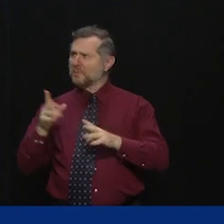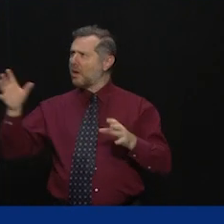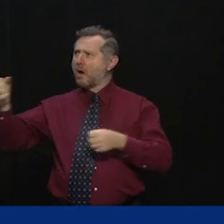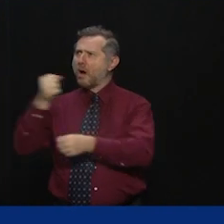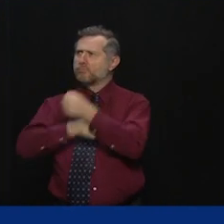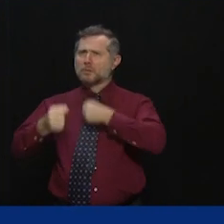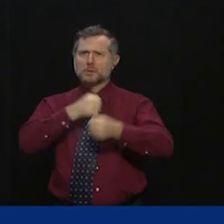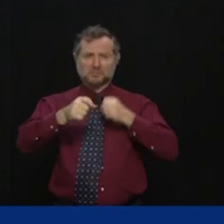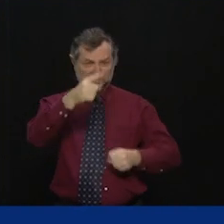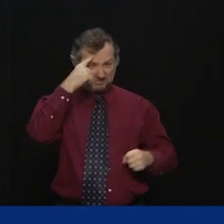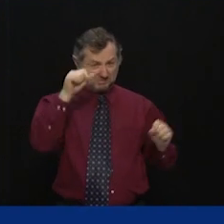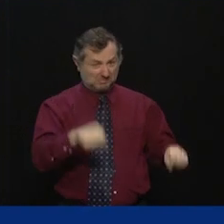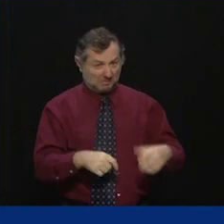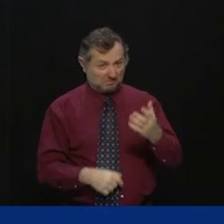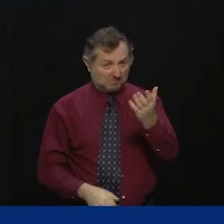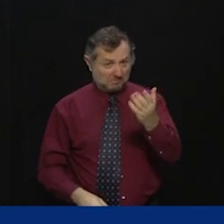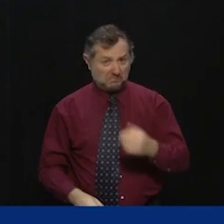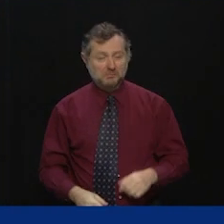Well,